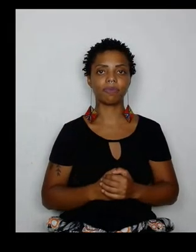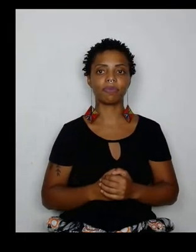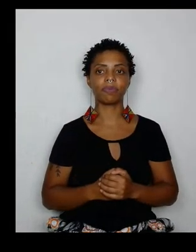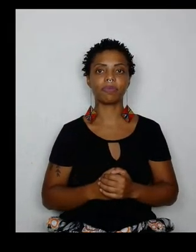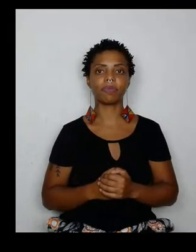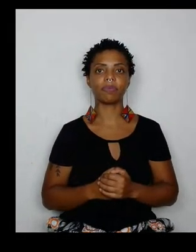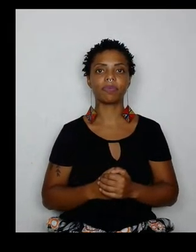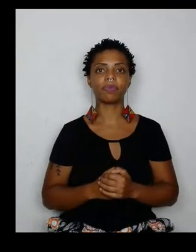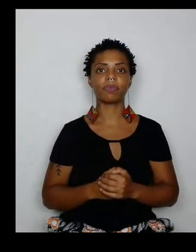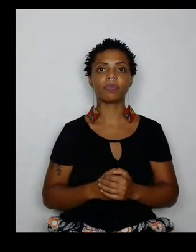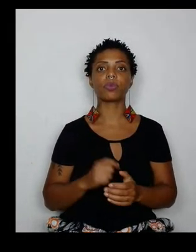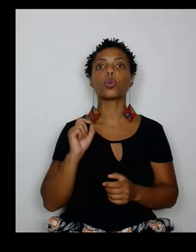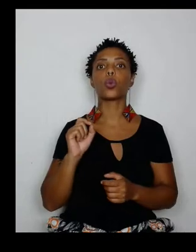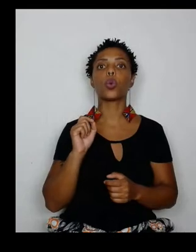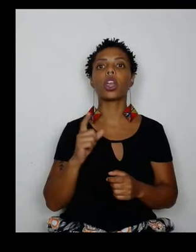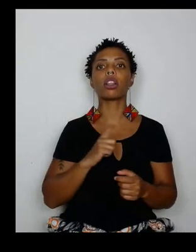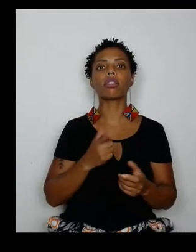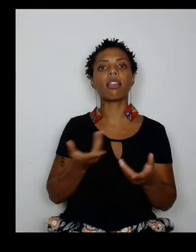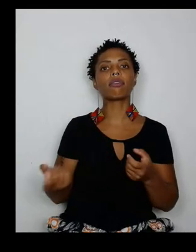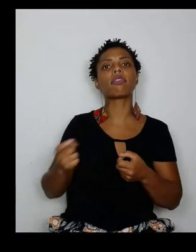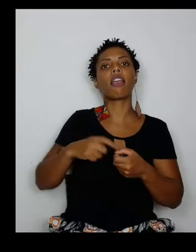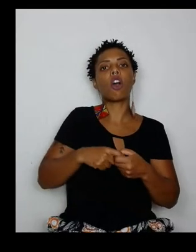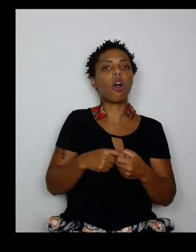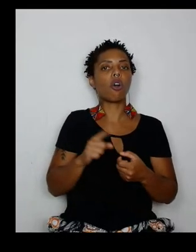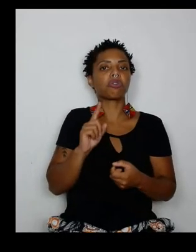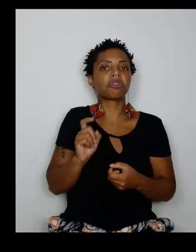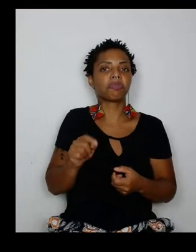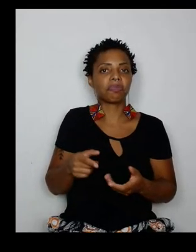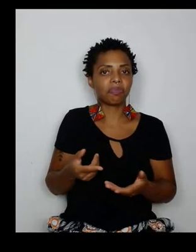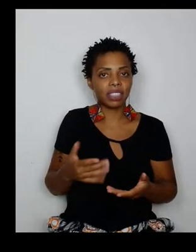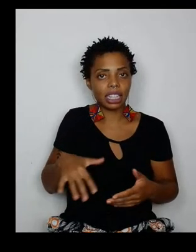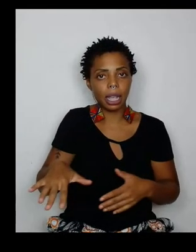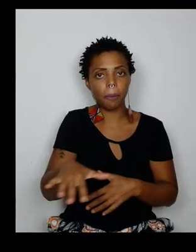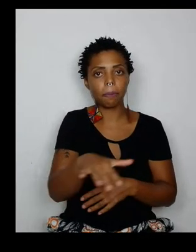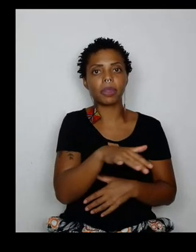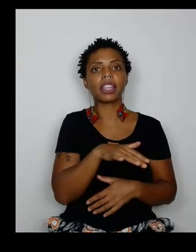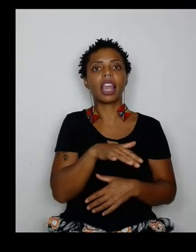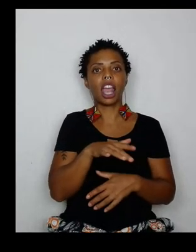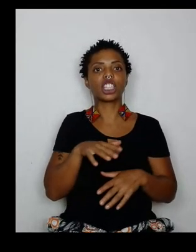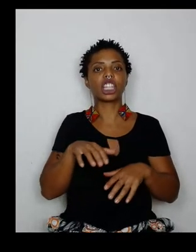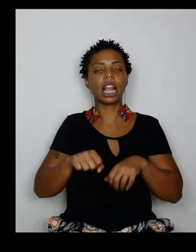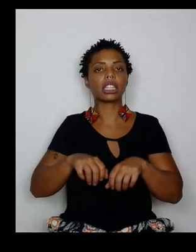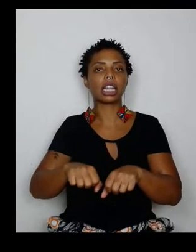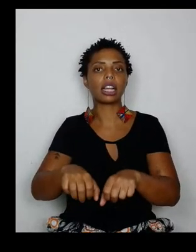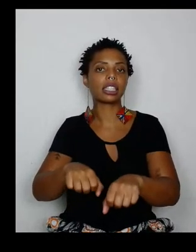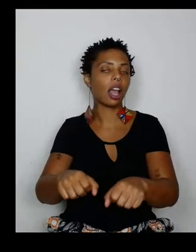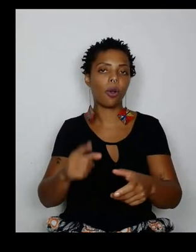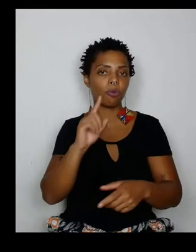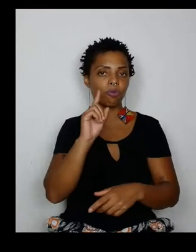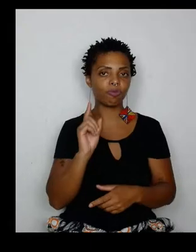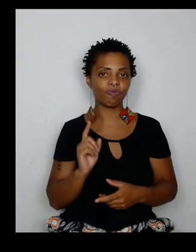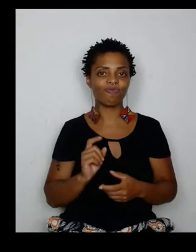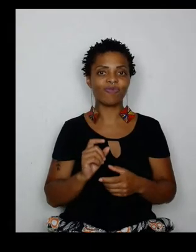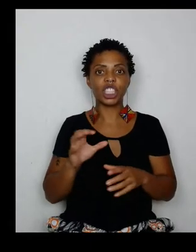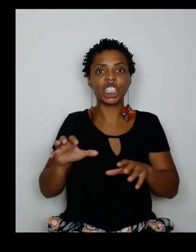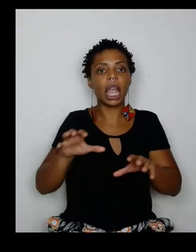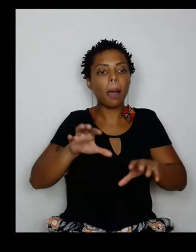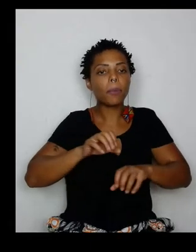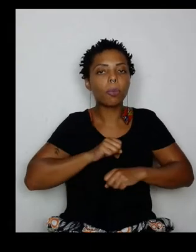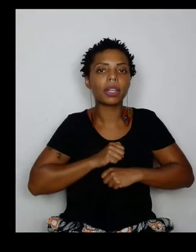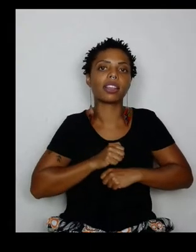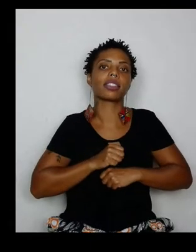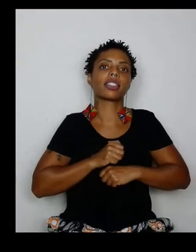in this environment of extraction um appropriation and borrowing